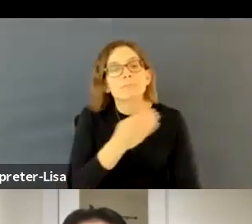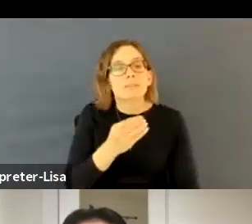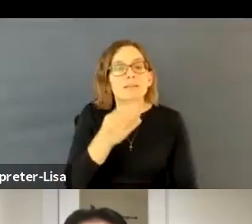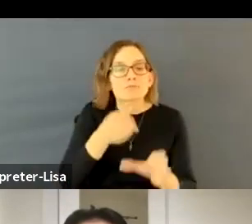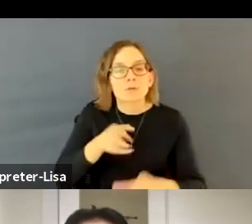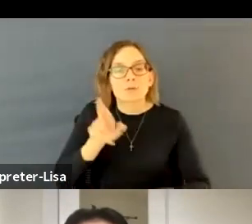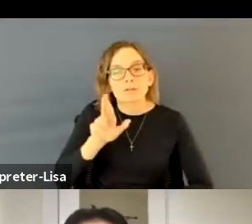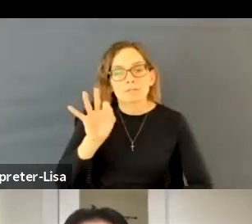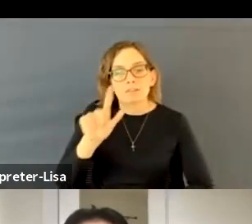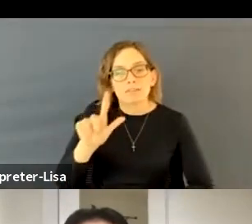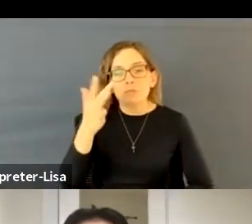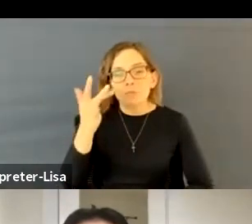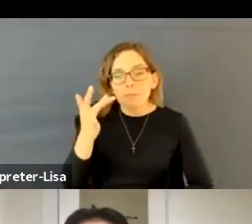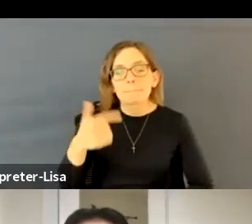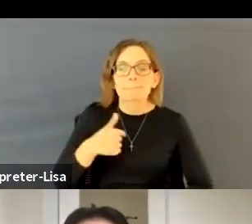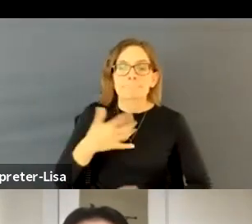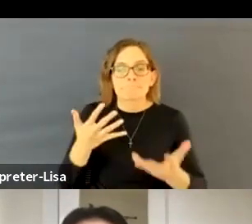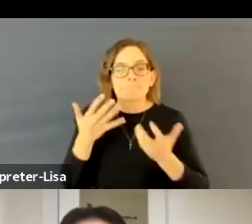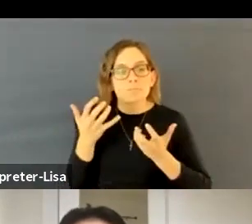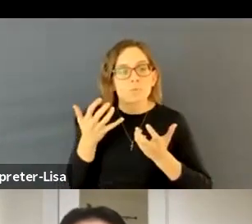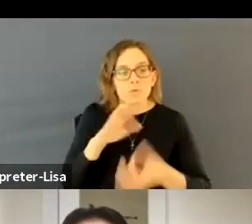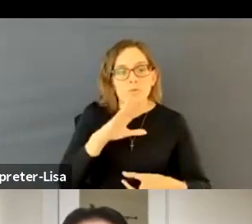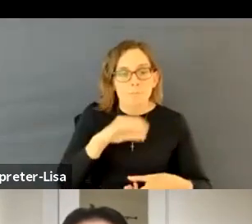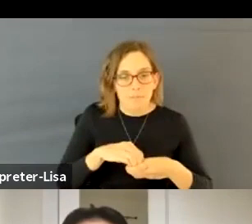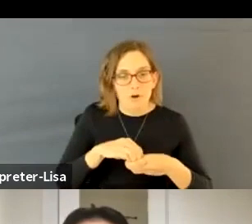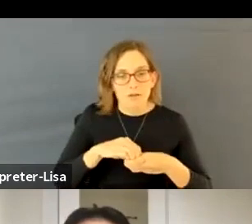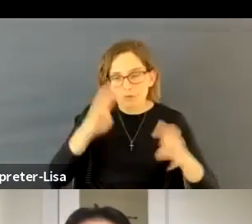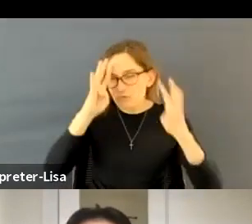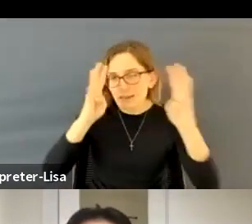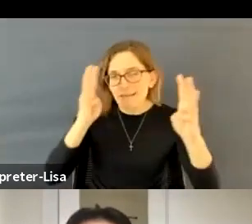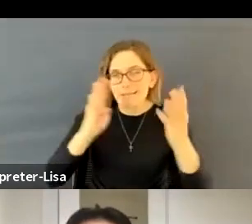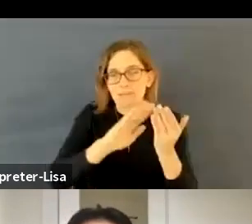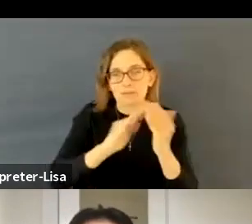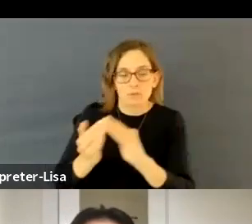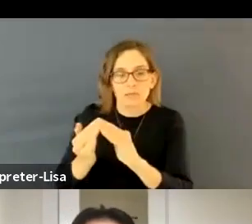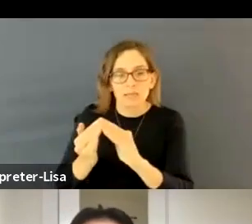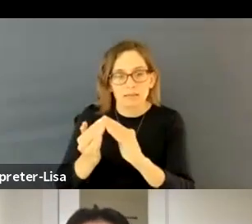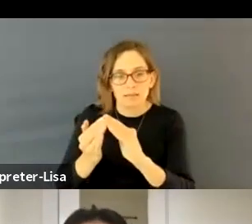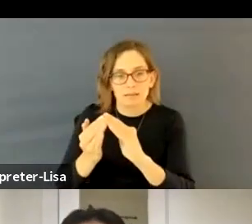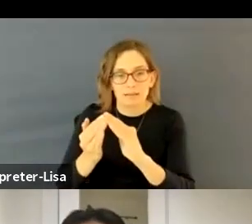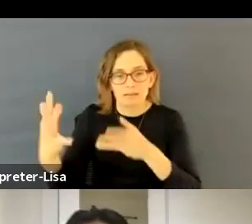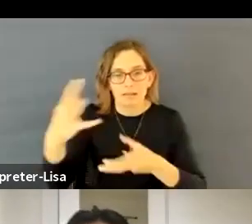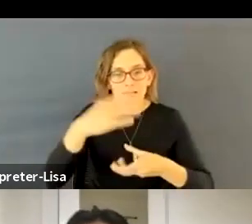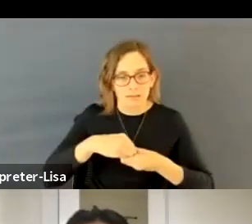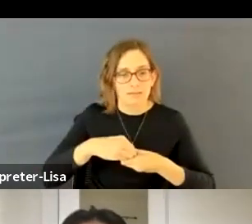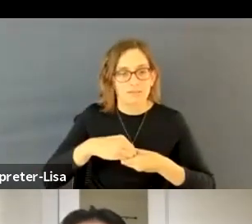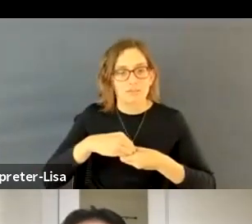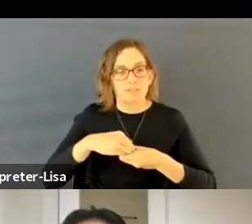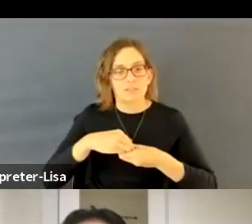Rehearsals for Life because I wanted to be a part of a creative community that was engaging